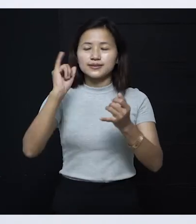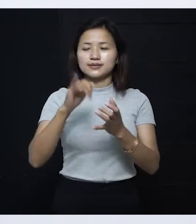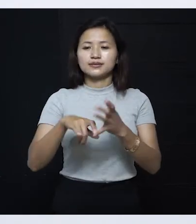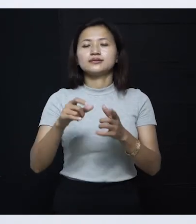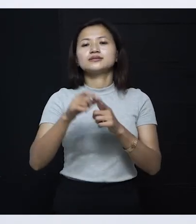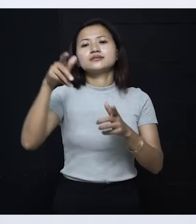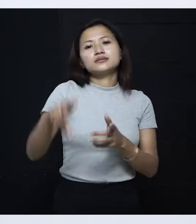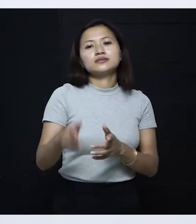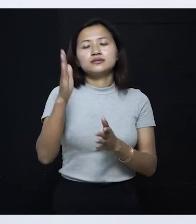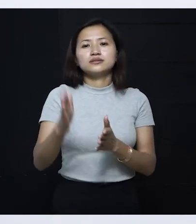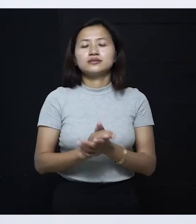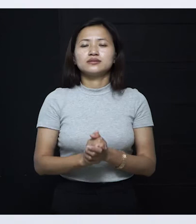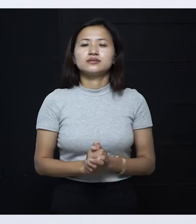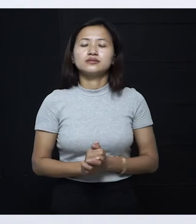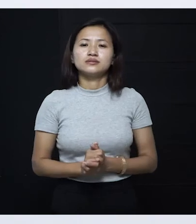will try to